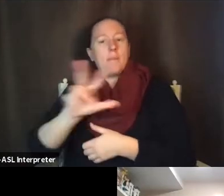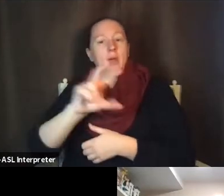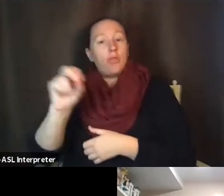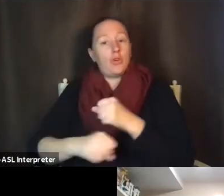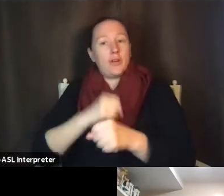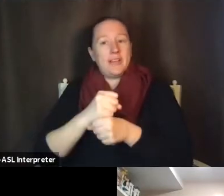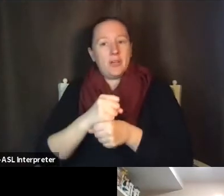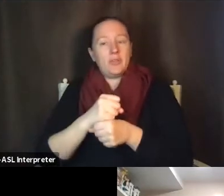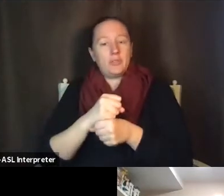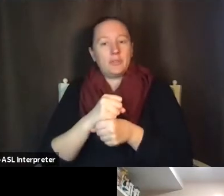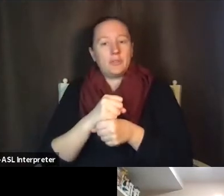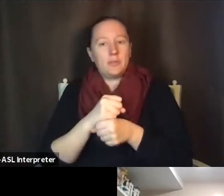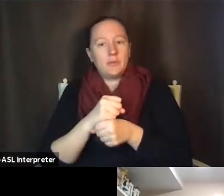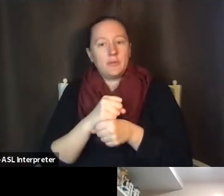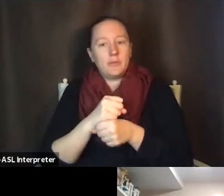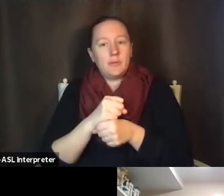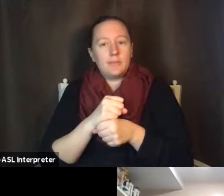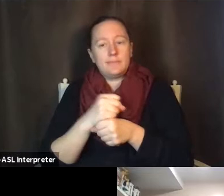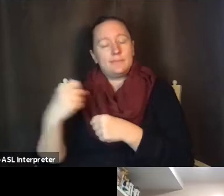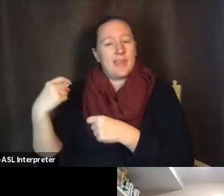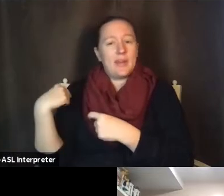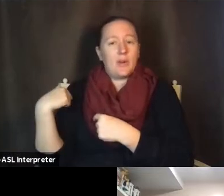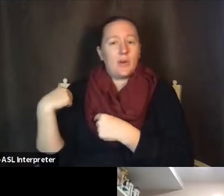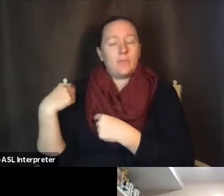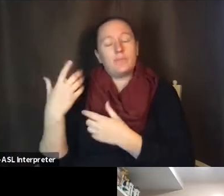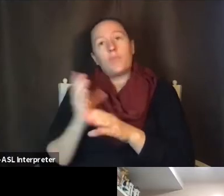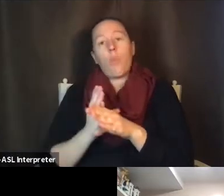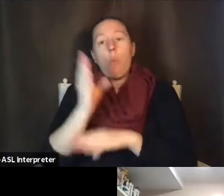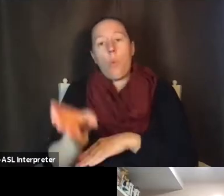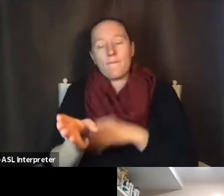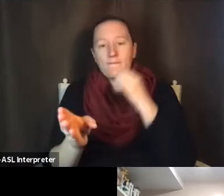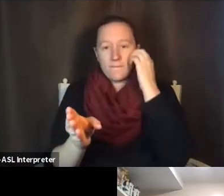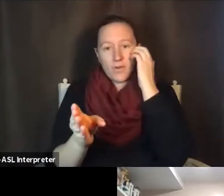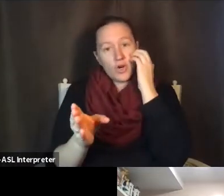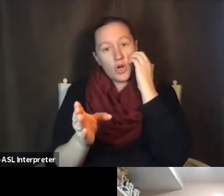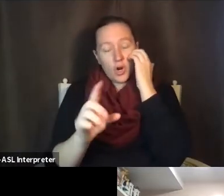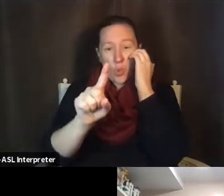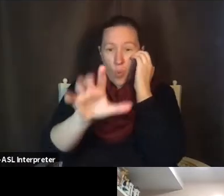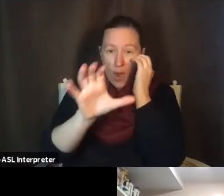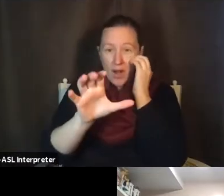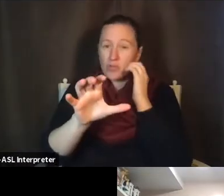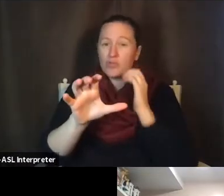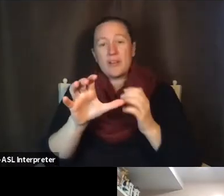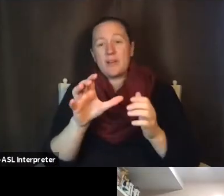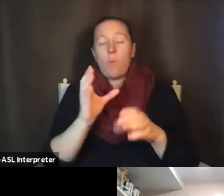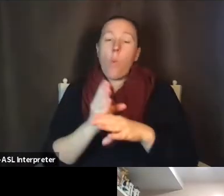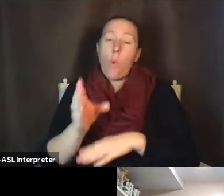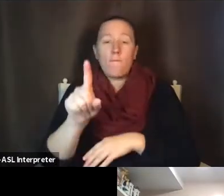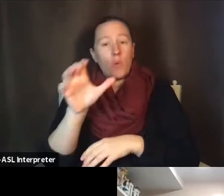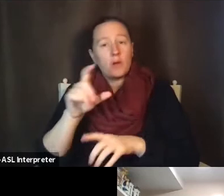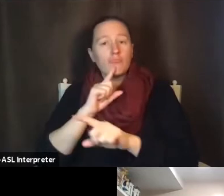years and over about 100 plus reports, there is